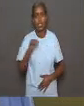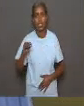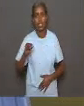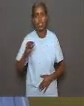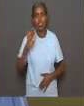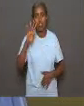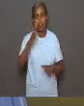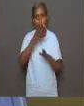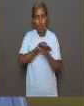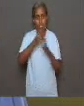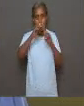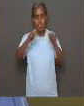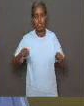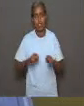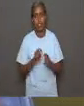oblique triangles.